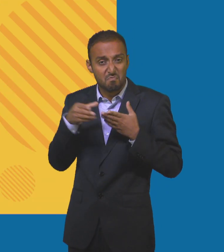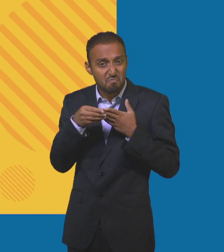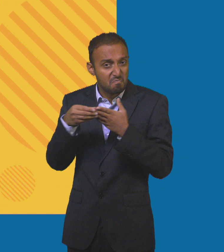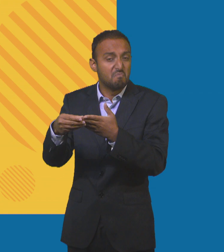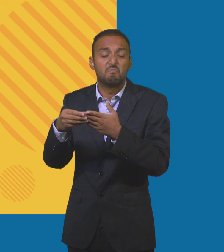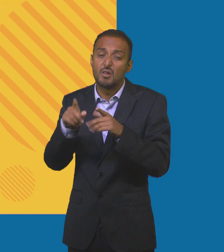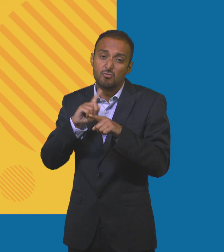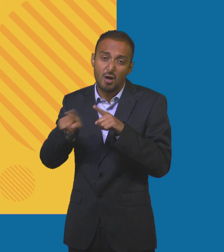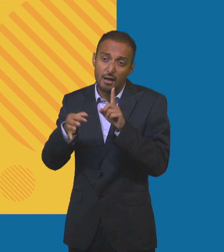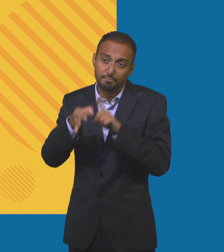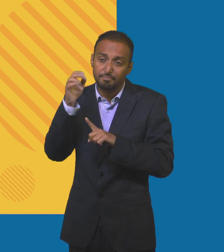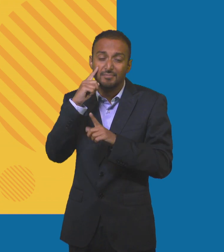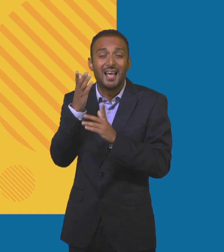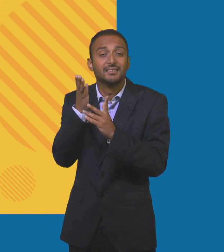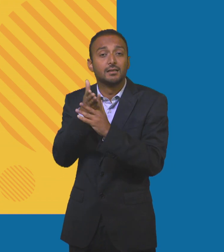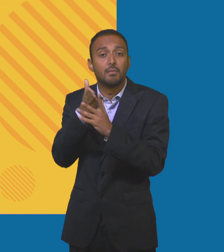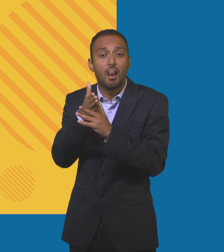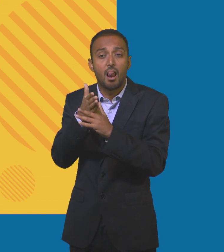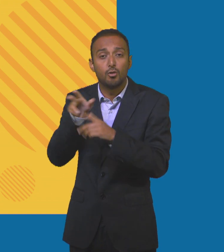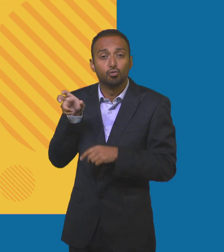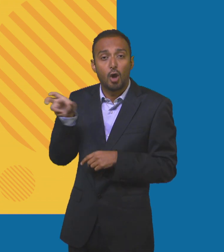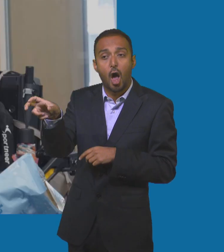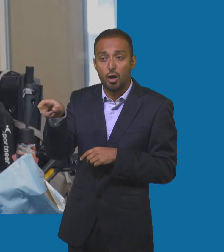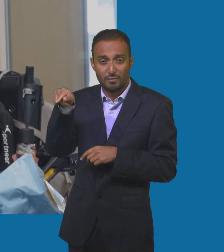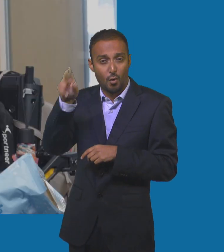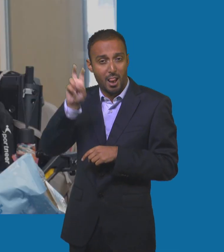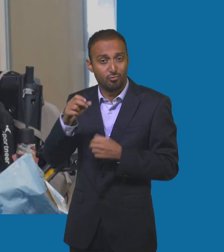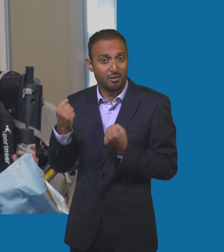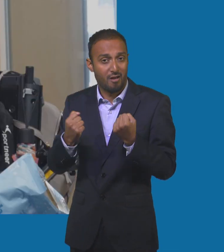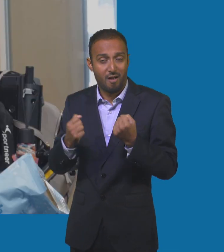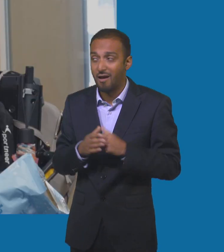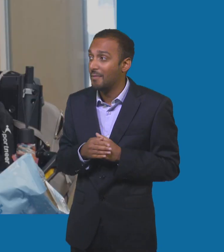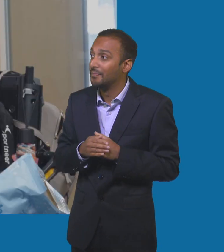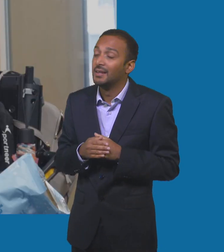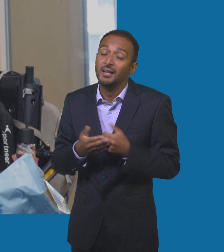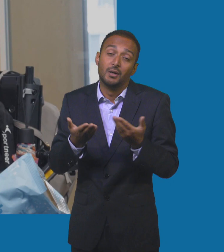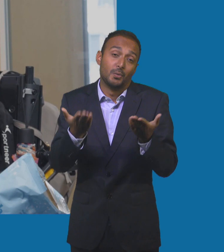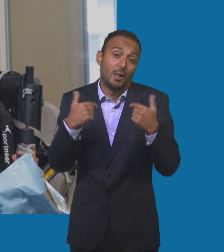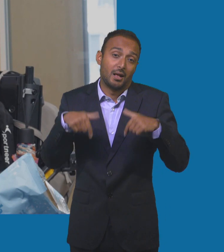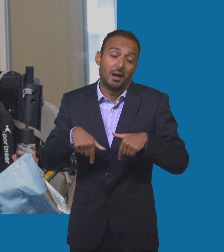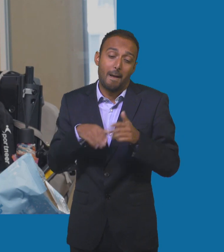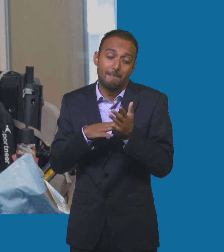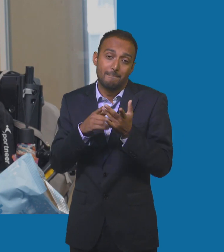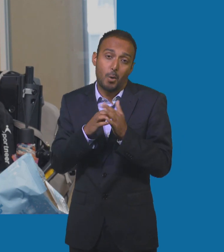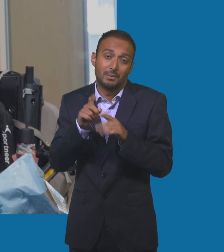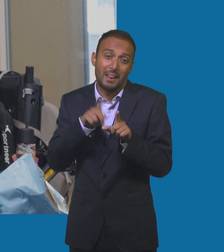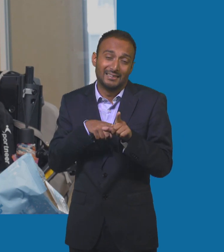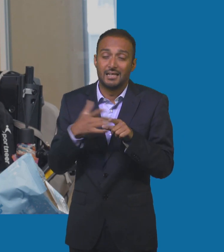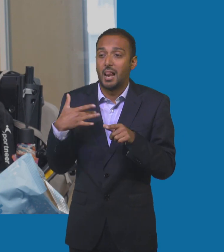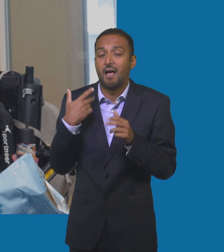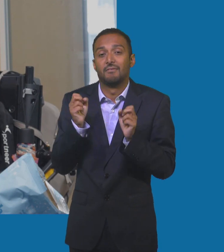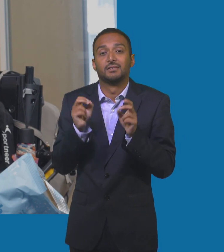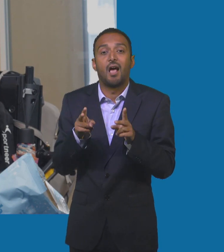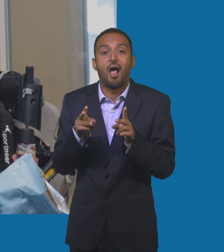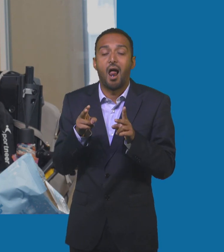for electric vehicles. Catherine, a warm welcome to the Motability Lifestyle Pod. It is an absolute pleasure to have